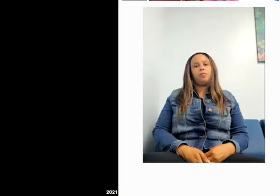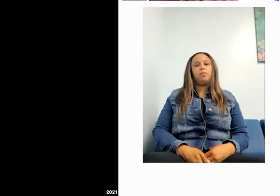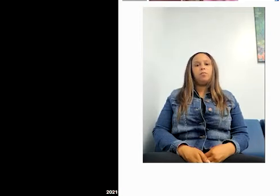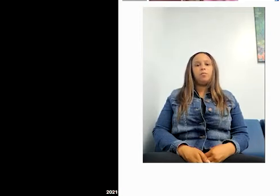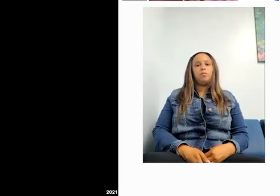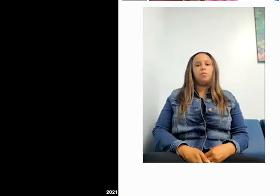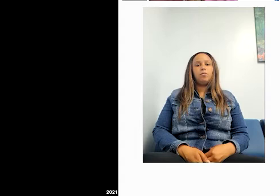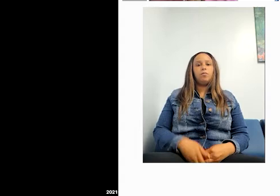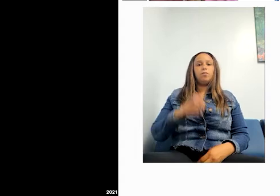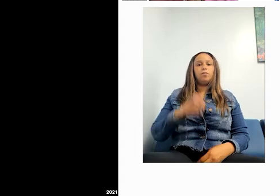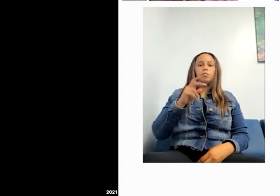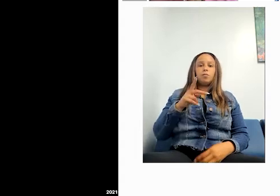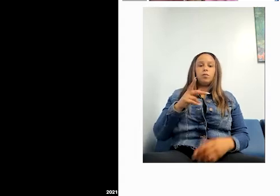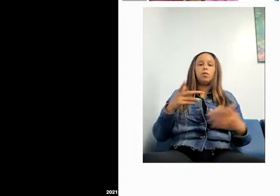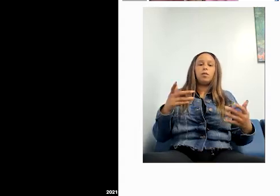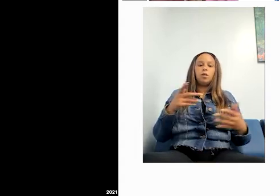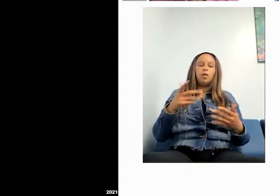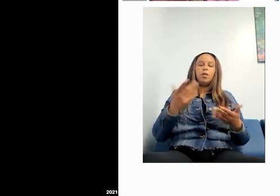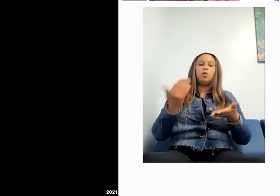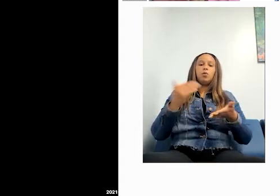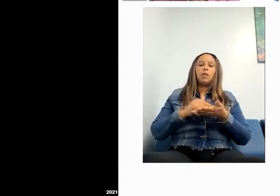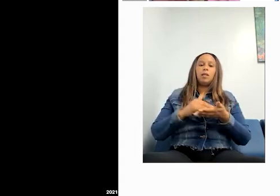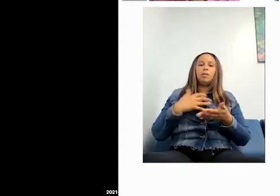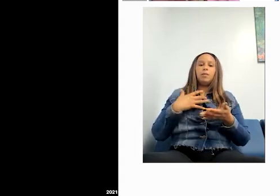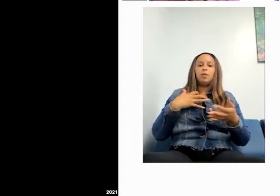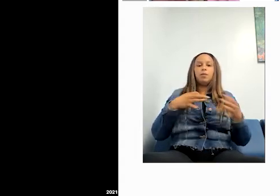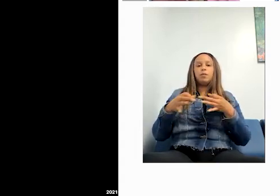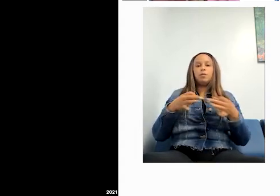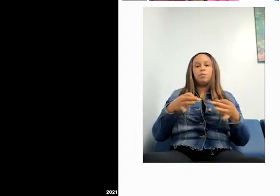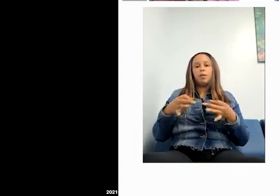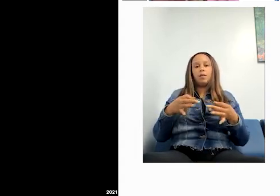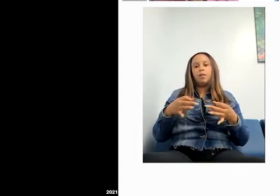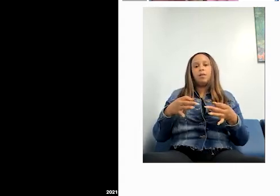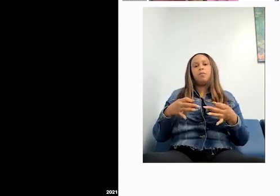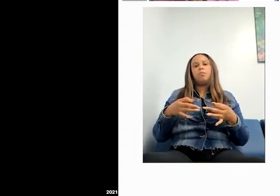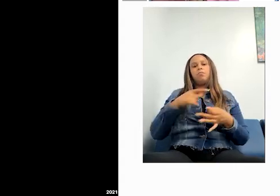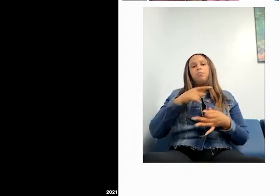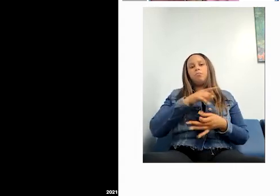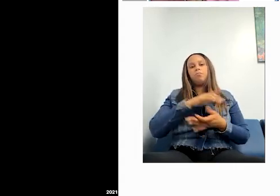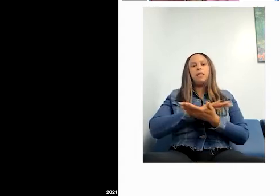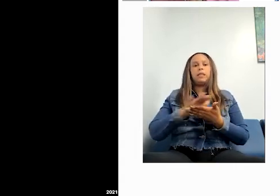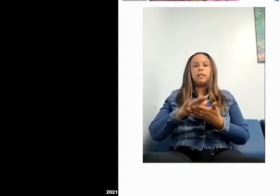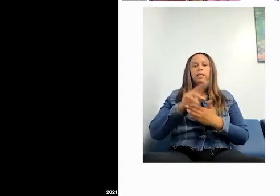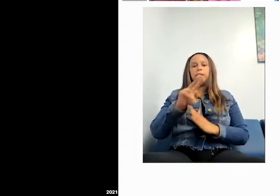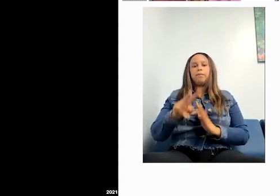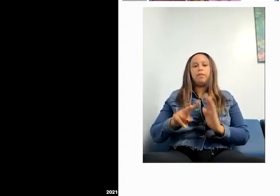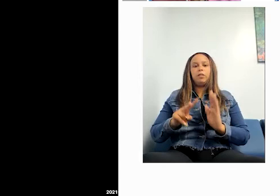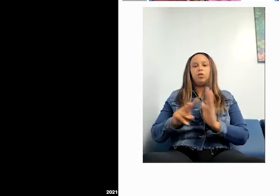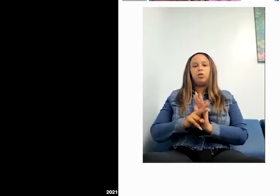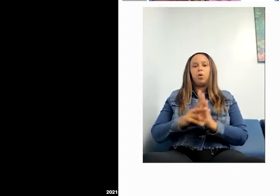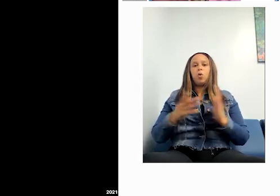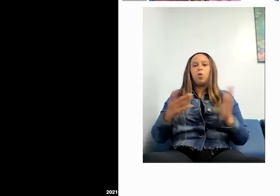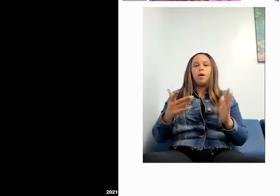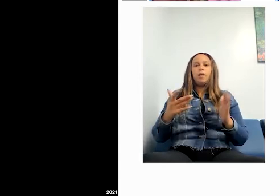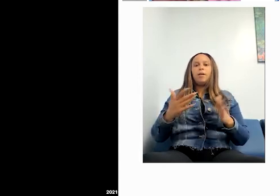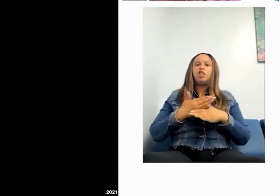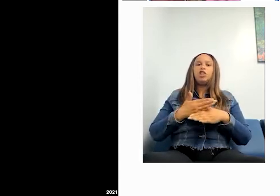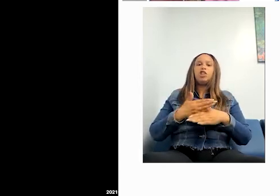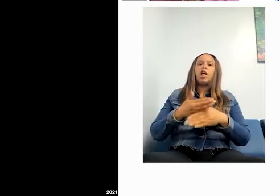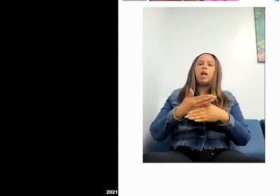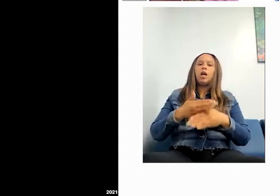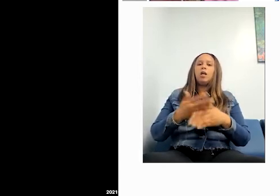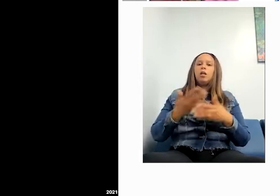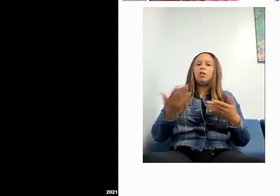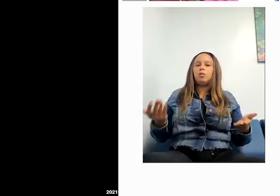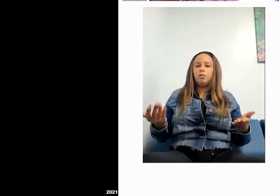So again, I just really want to reiterate that's such a nice clip when it comes to sharing